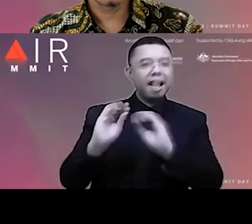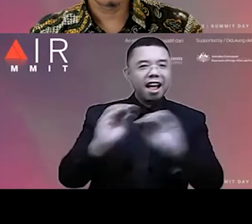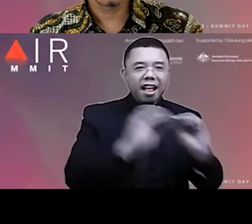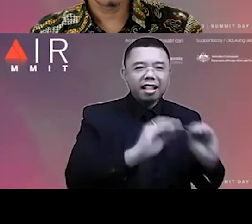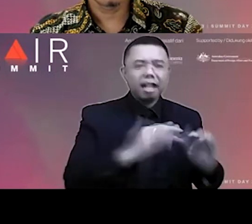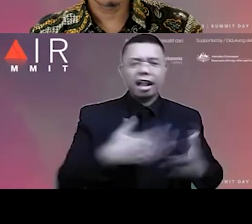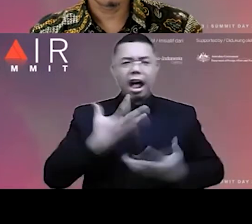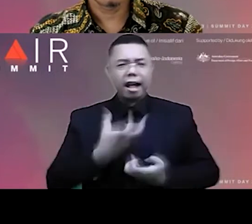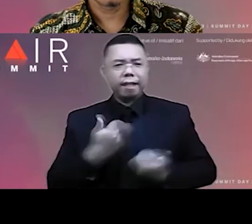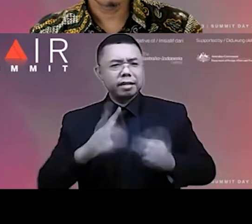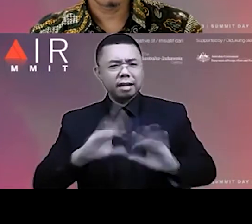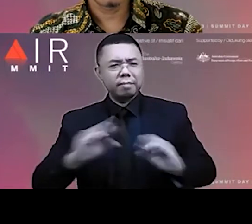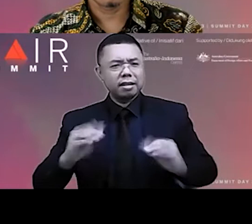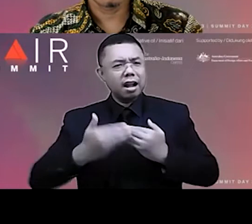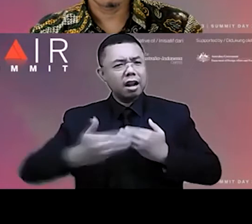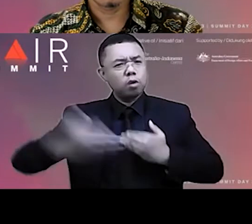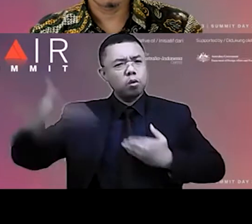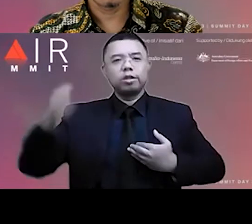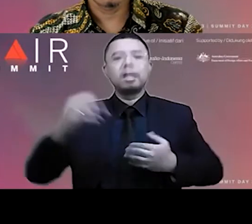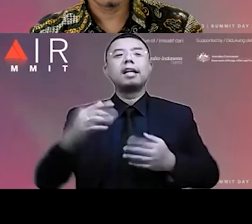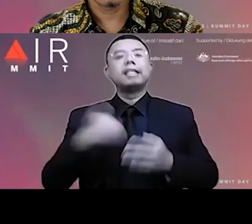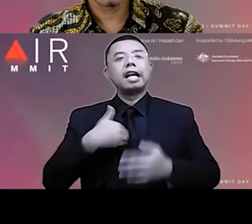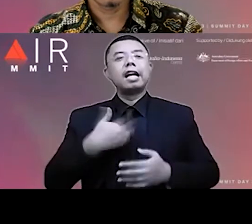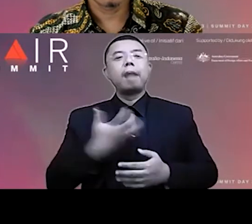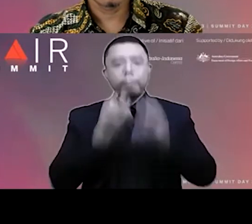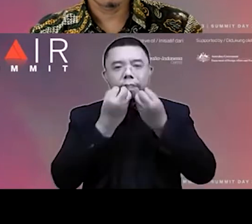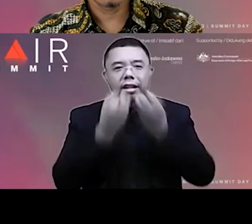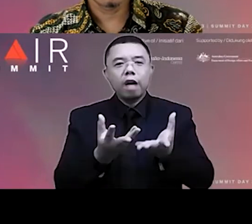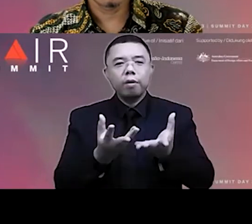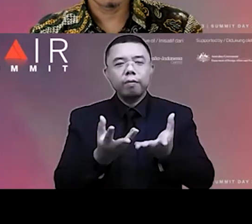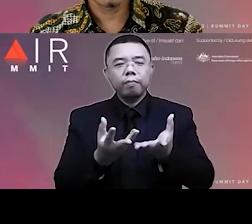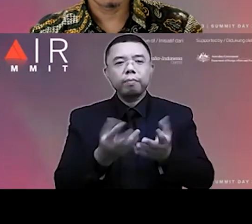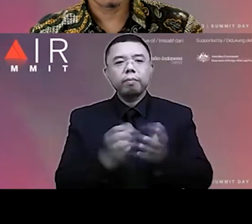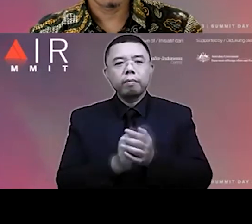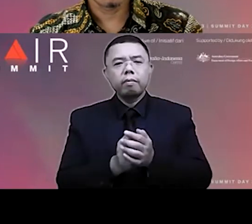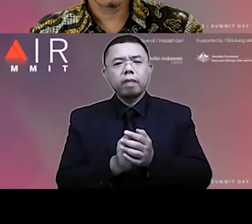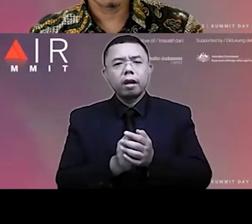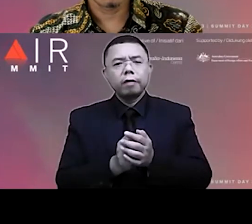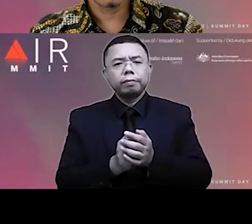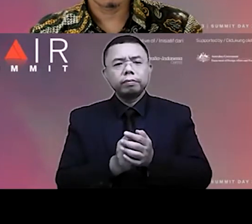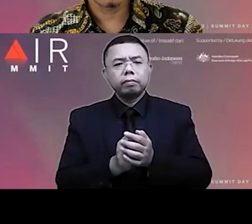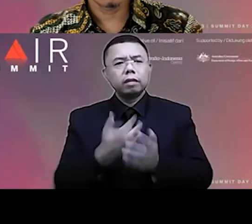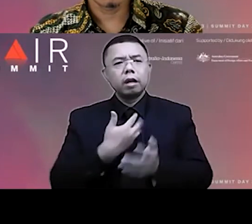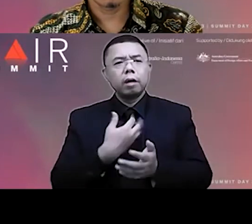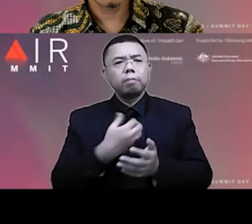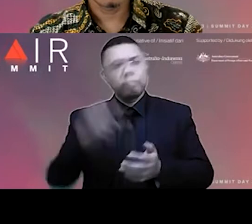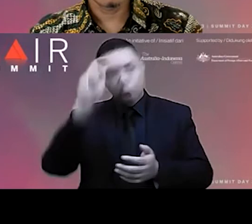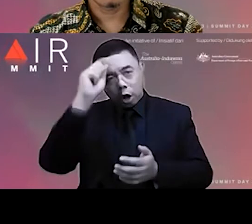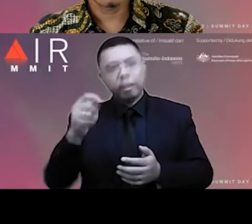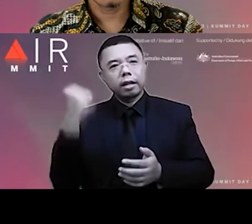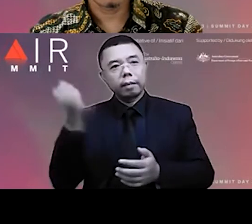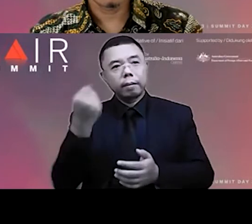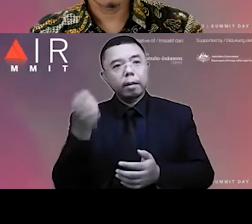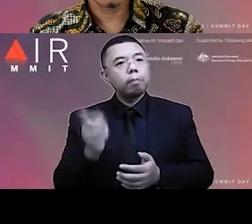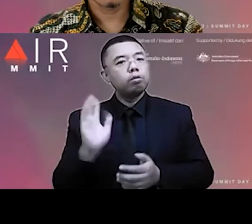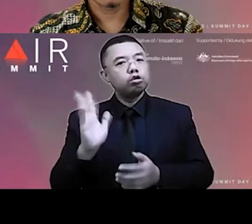me to give a really big credit to the government, because not only support in what you may call it subsidy